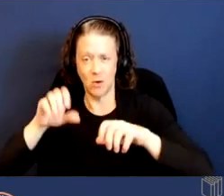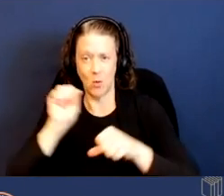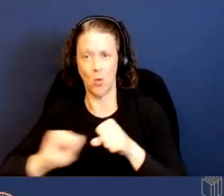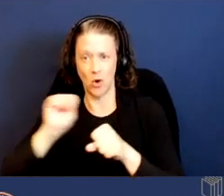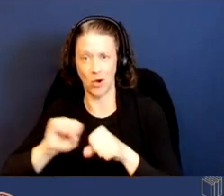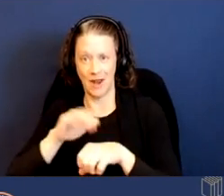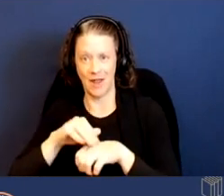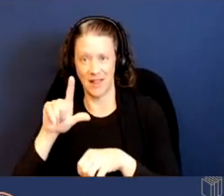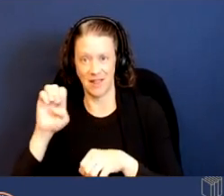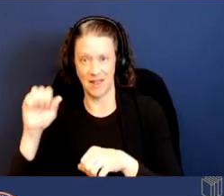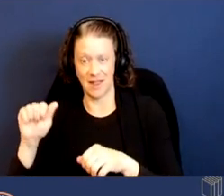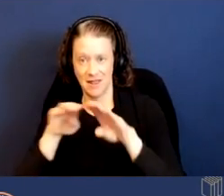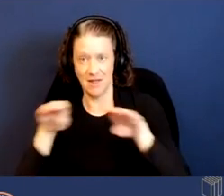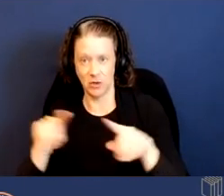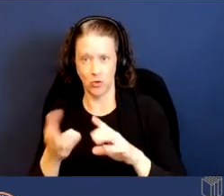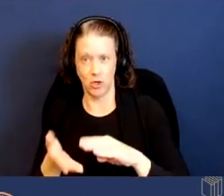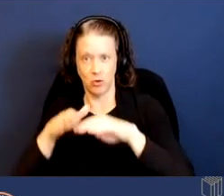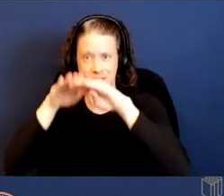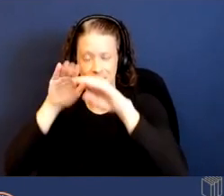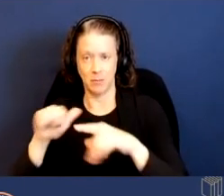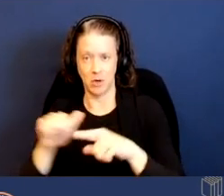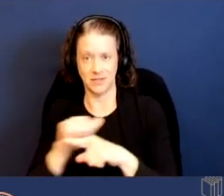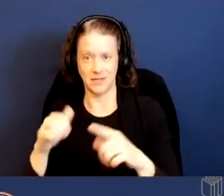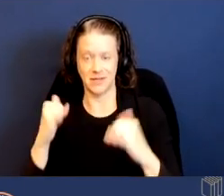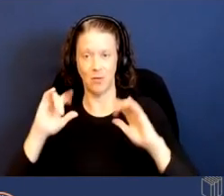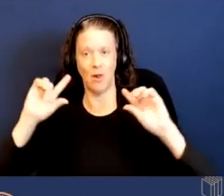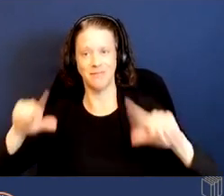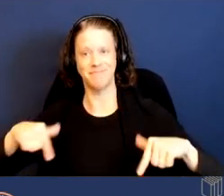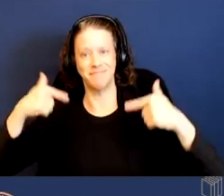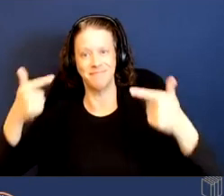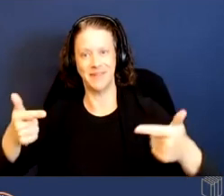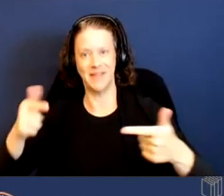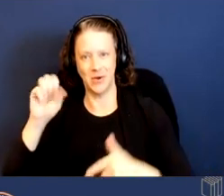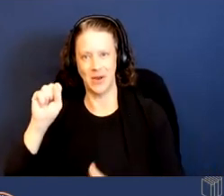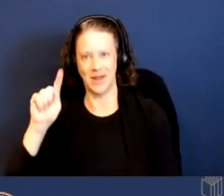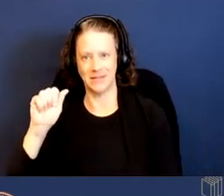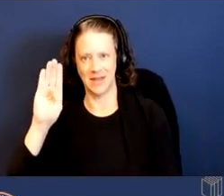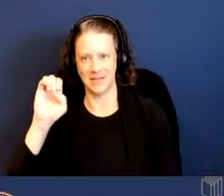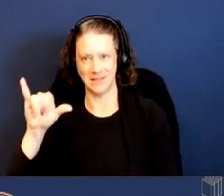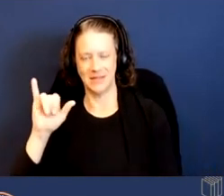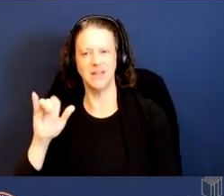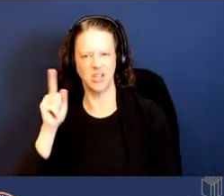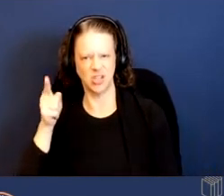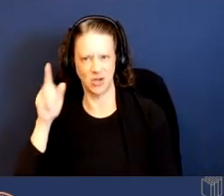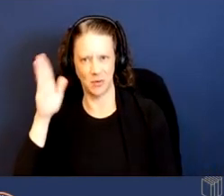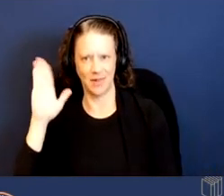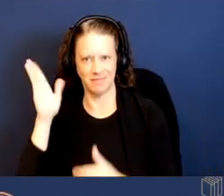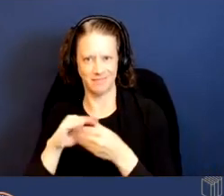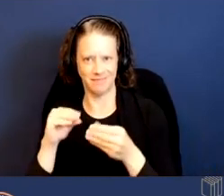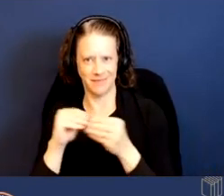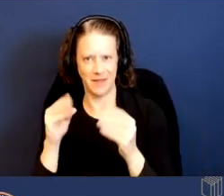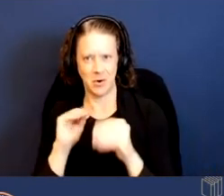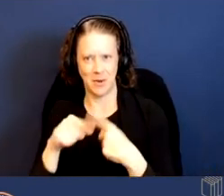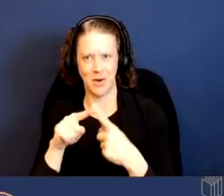those practices. So I will now pass the baton to Stacey, who will continue with some of our other